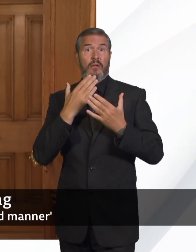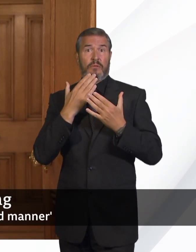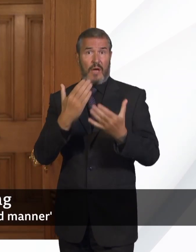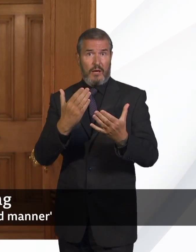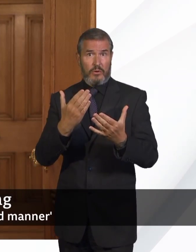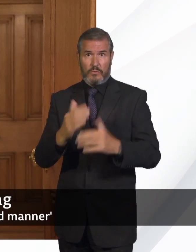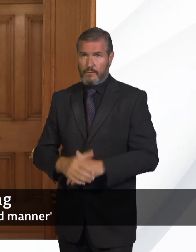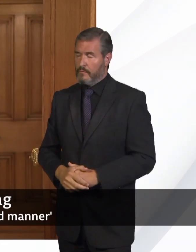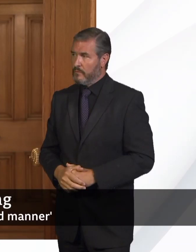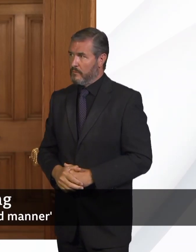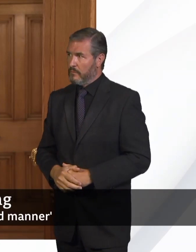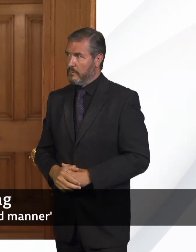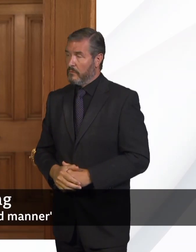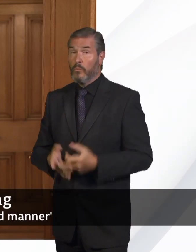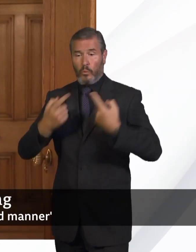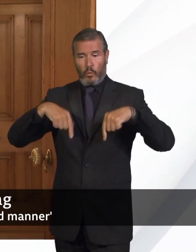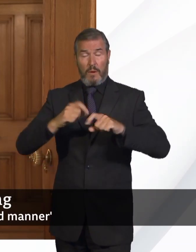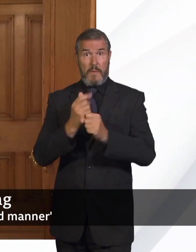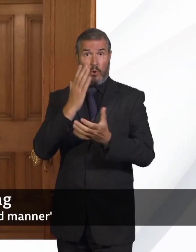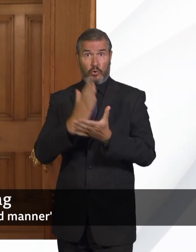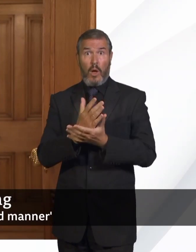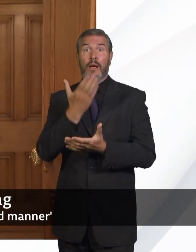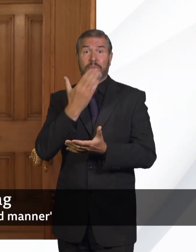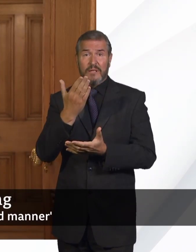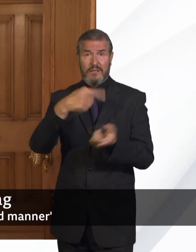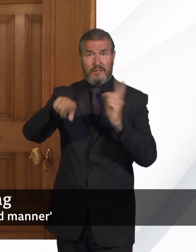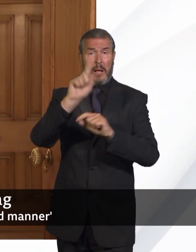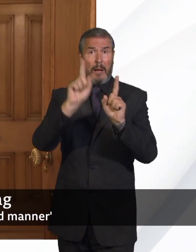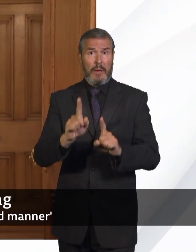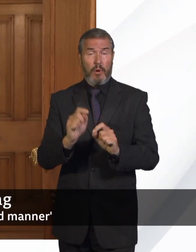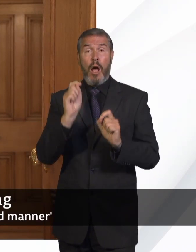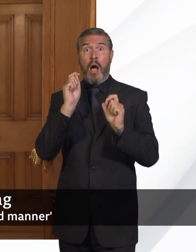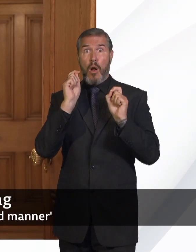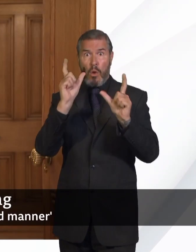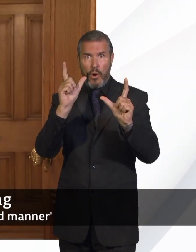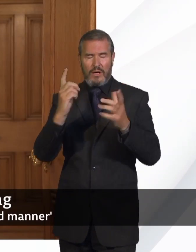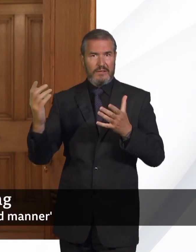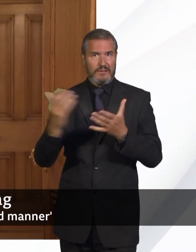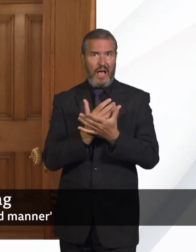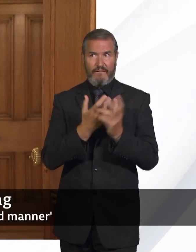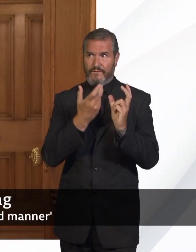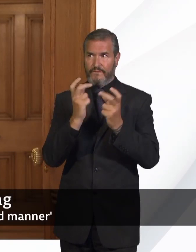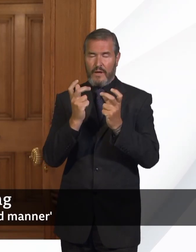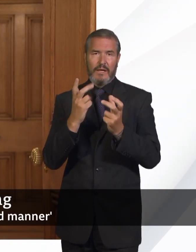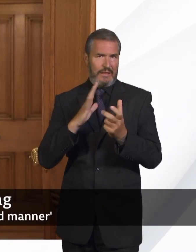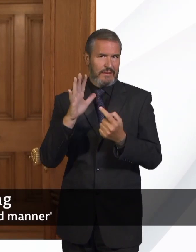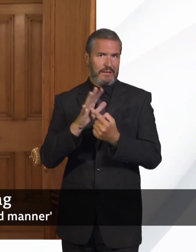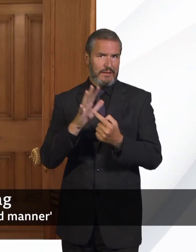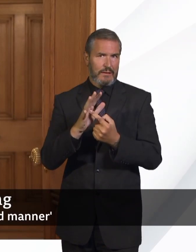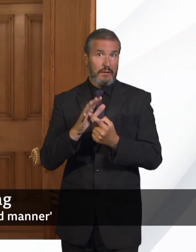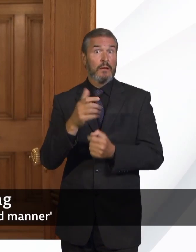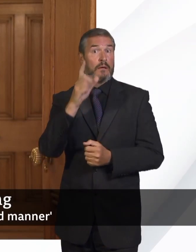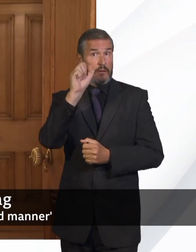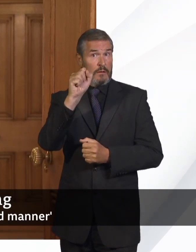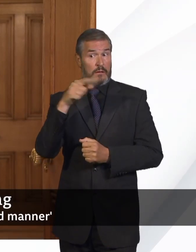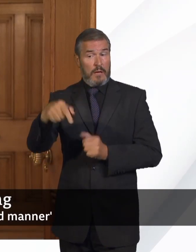As we say, we want to make sure that people continue to stay alert and stay safe. We have now announced that from